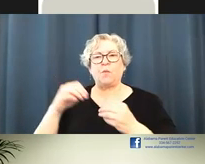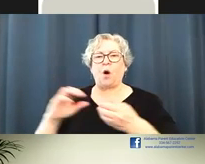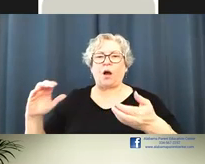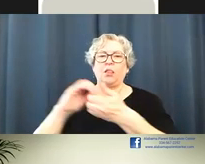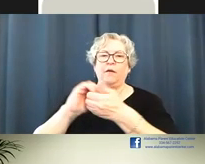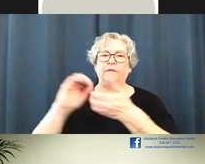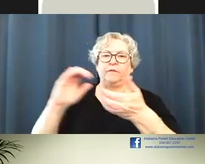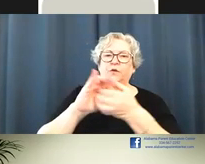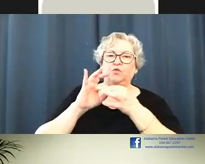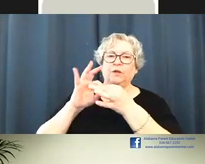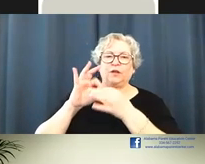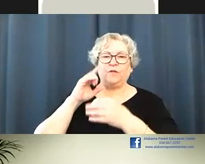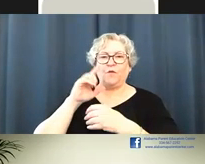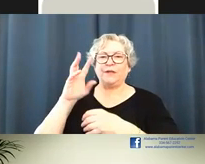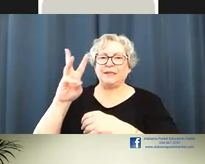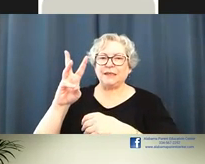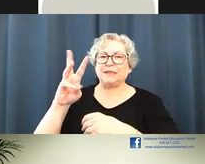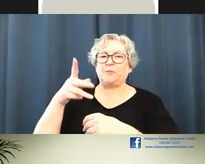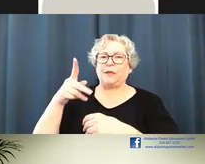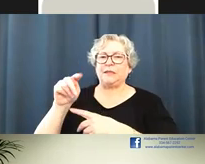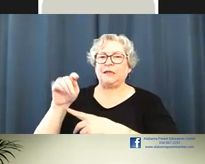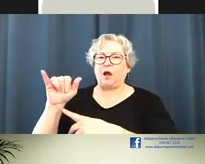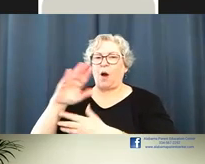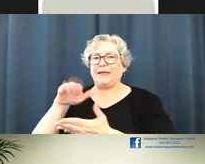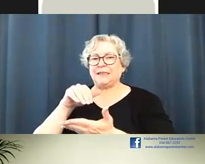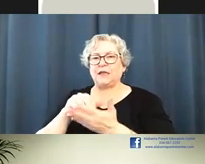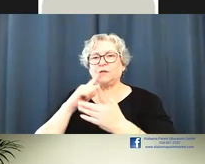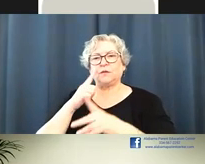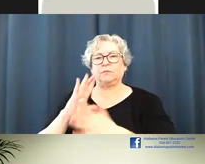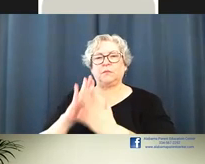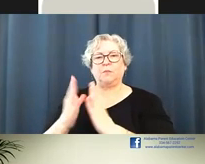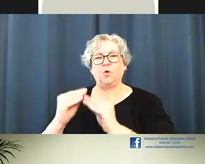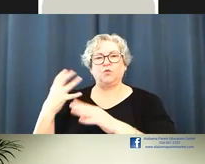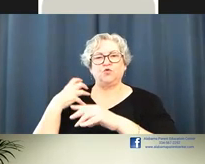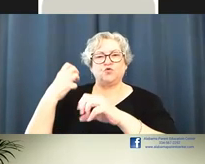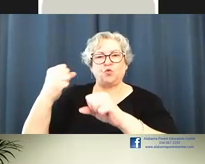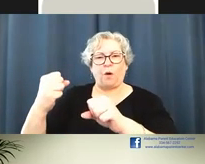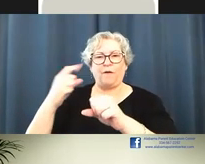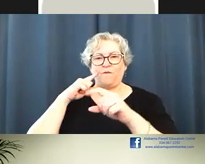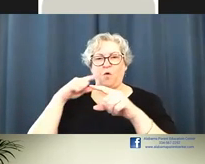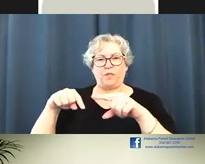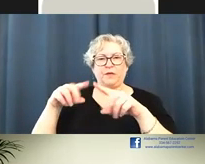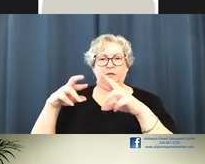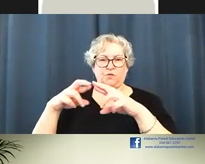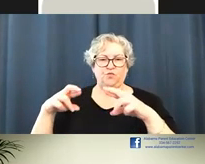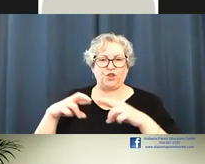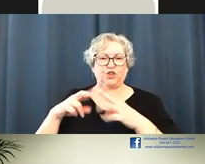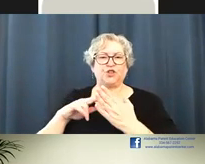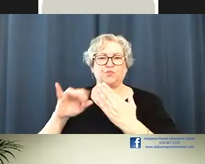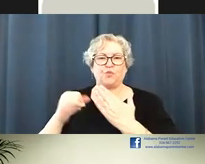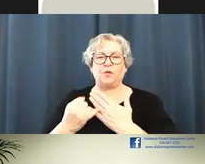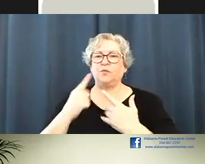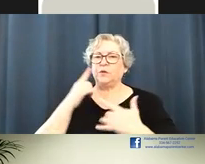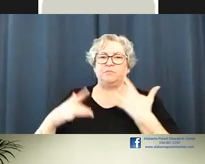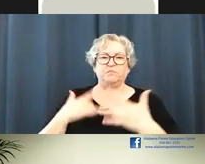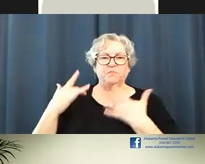relationship between those six PTI centers to help us to grow stronger as a region, as a project. And there's a lot of excitement about our